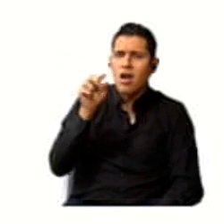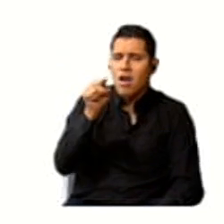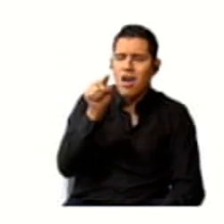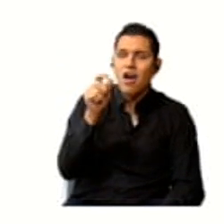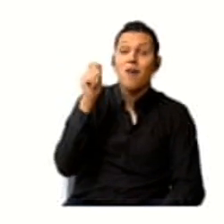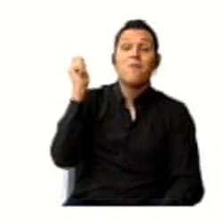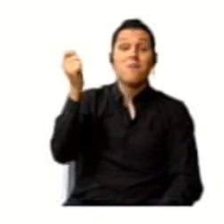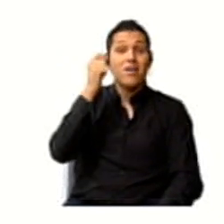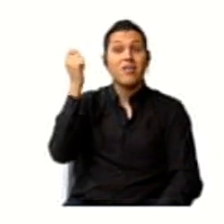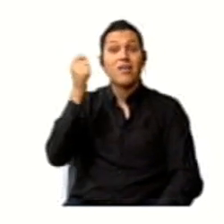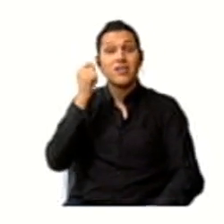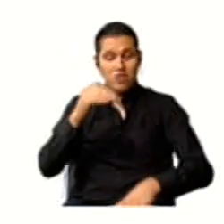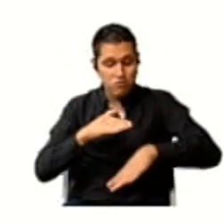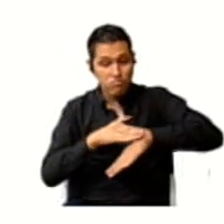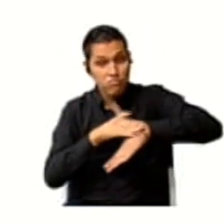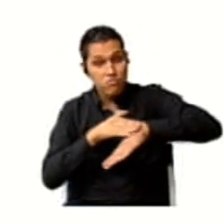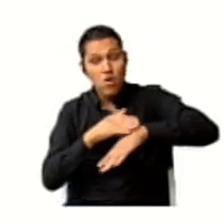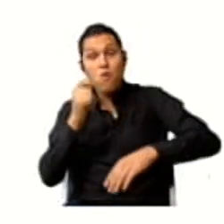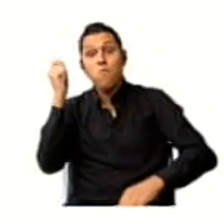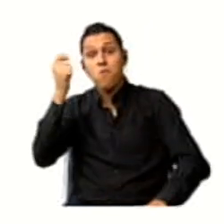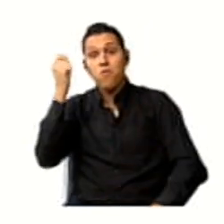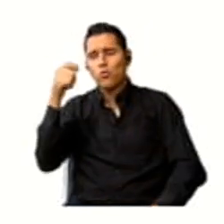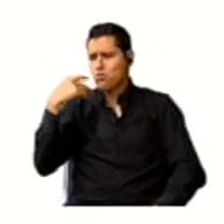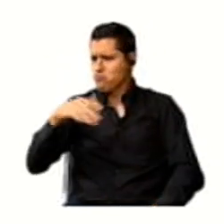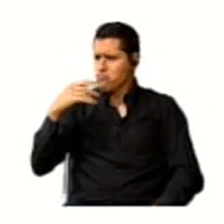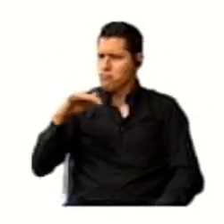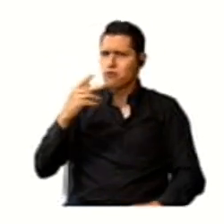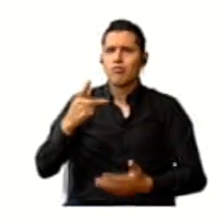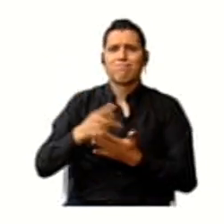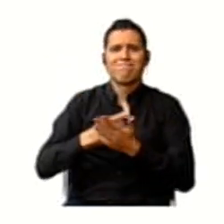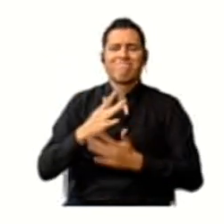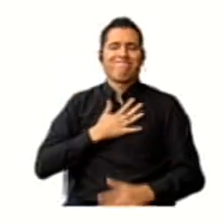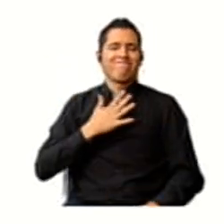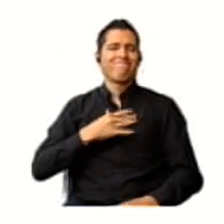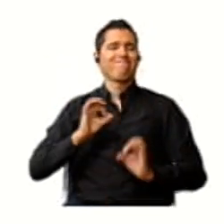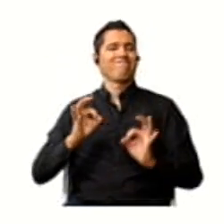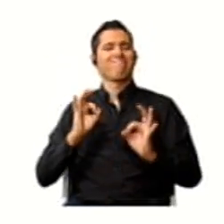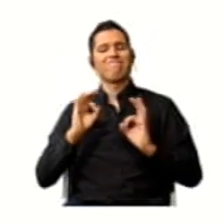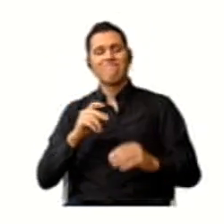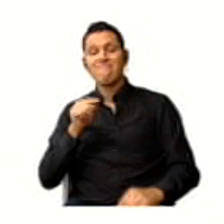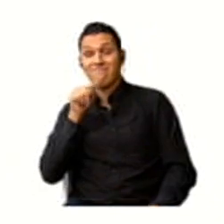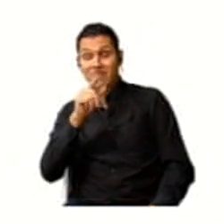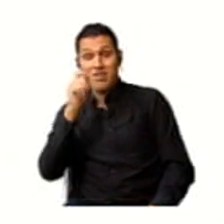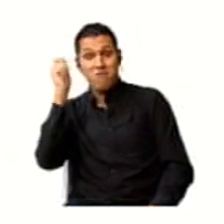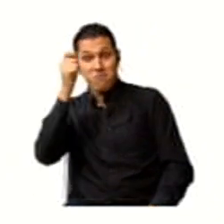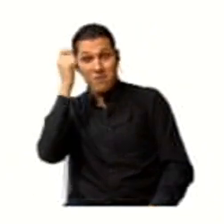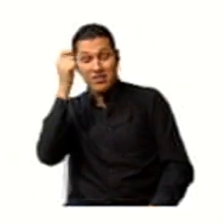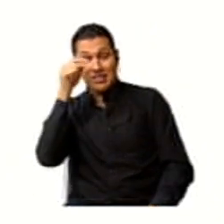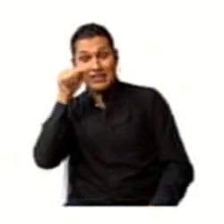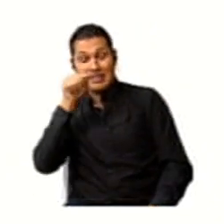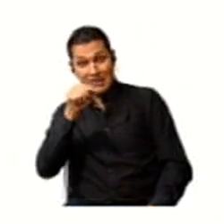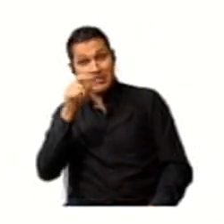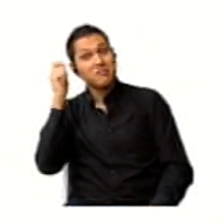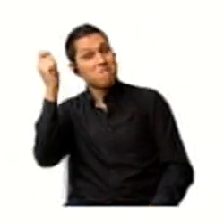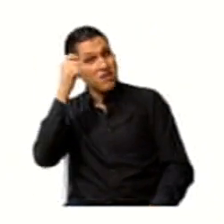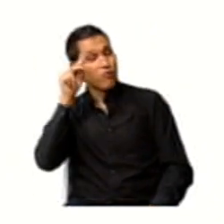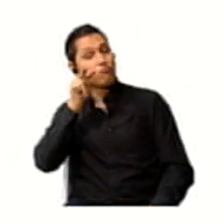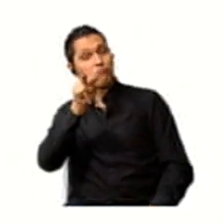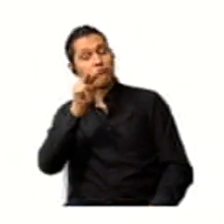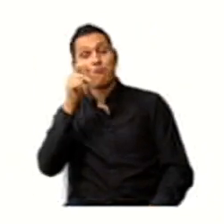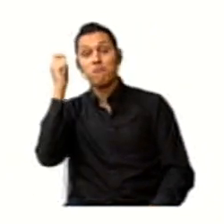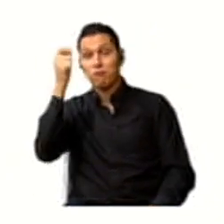Oh, yes, my province! Yes! This is a province of